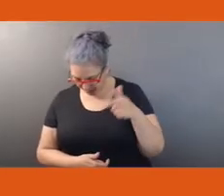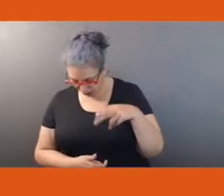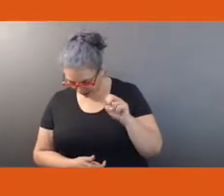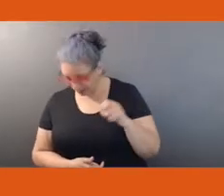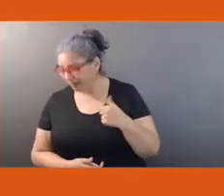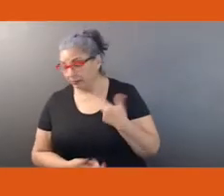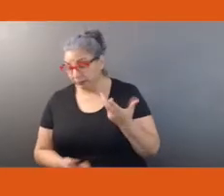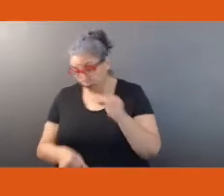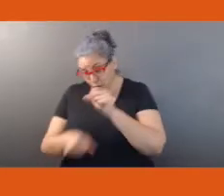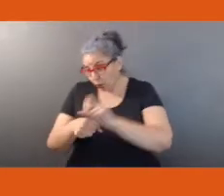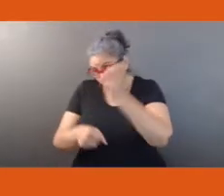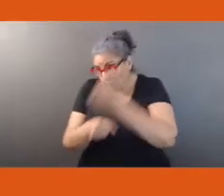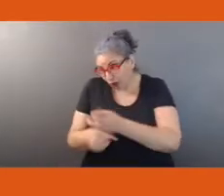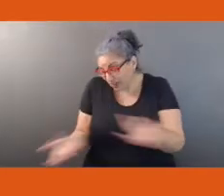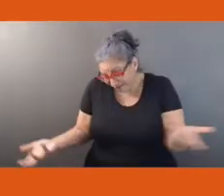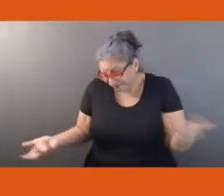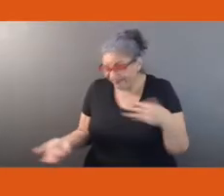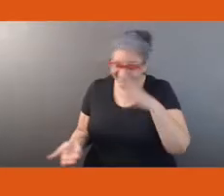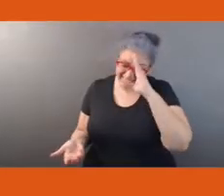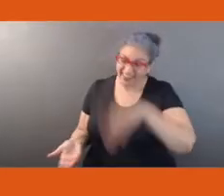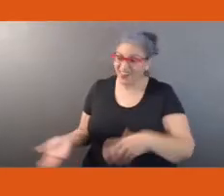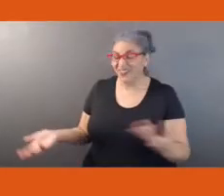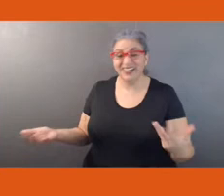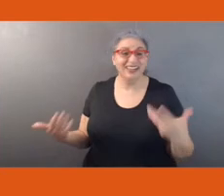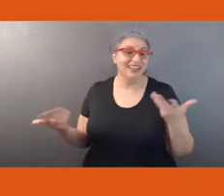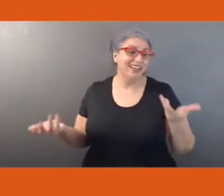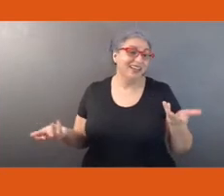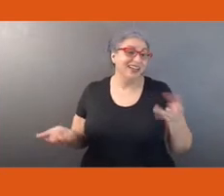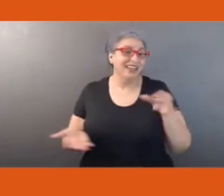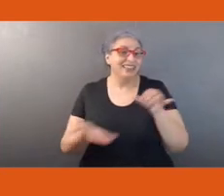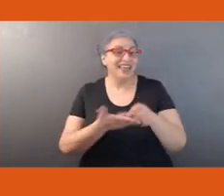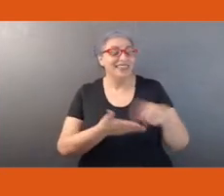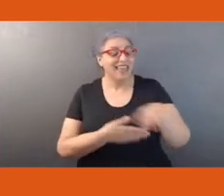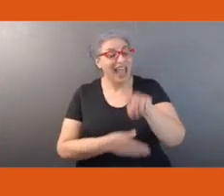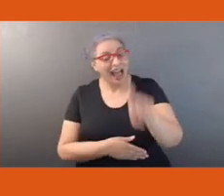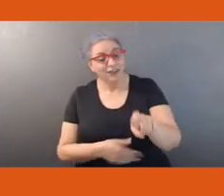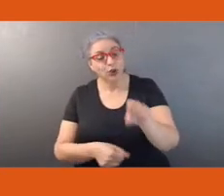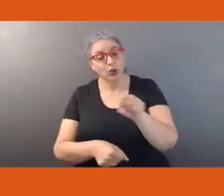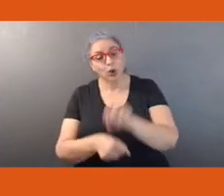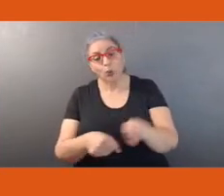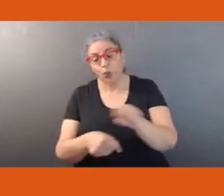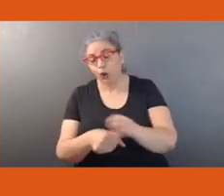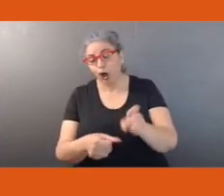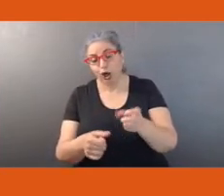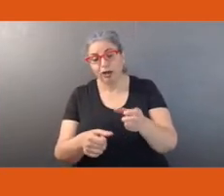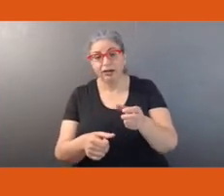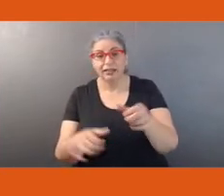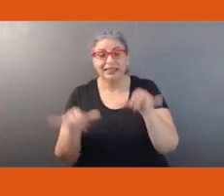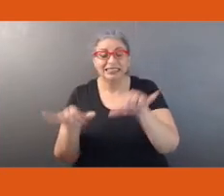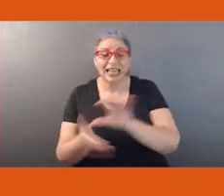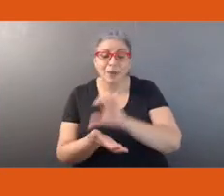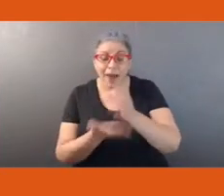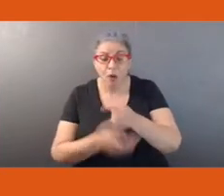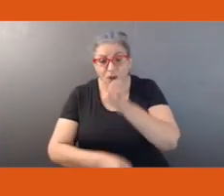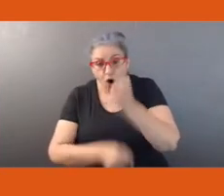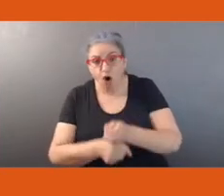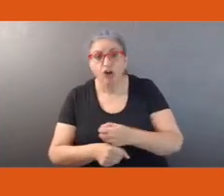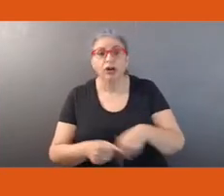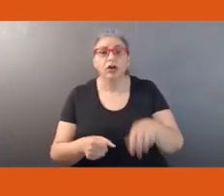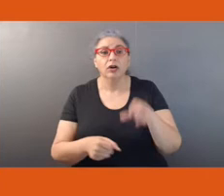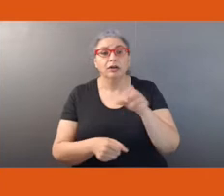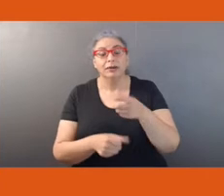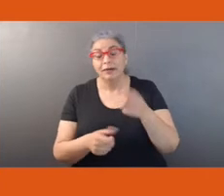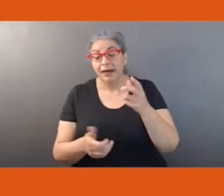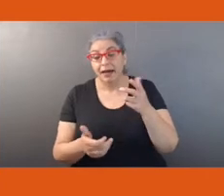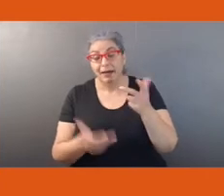I mean, just to work hard, you know, that they have to work just as hard or harder to be